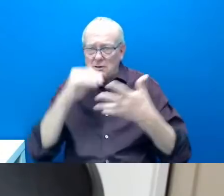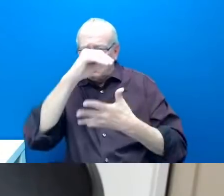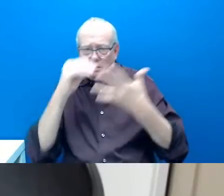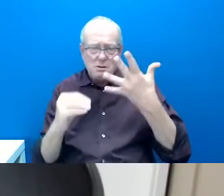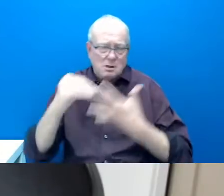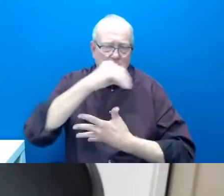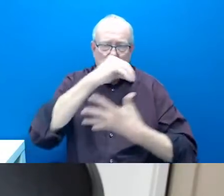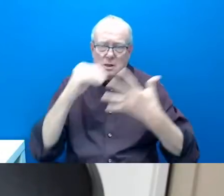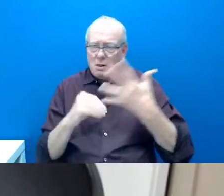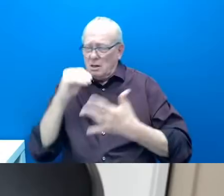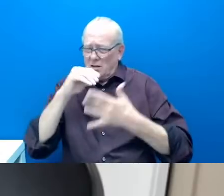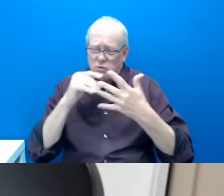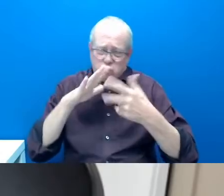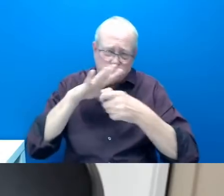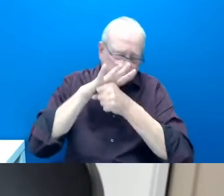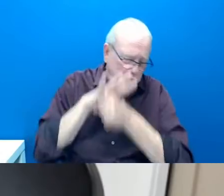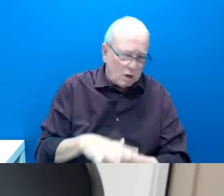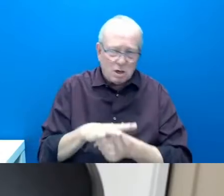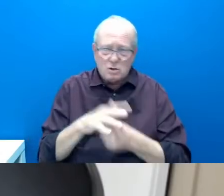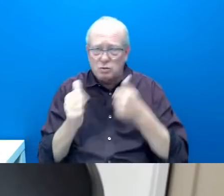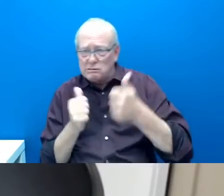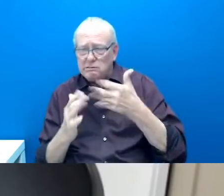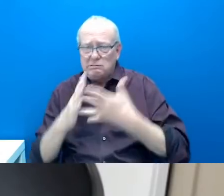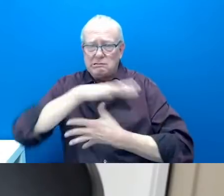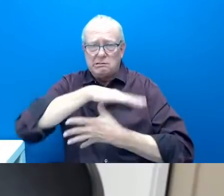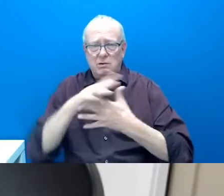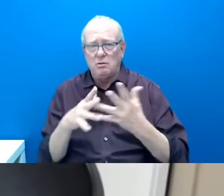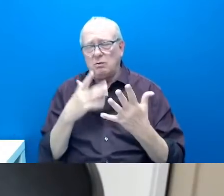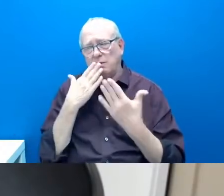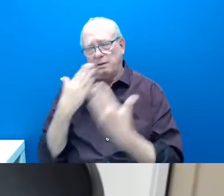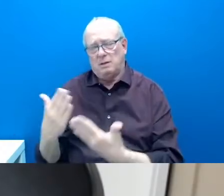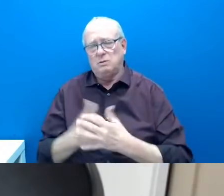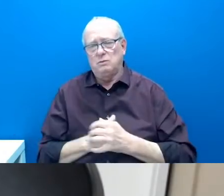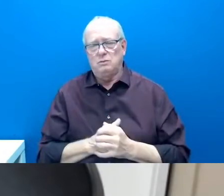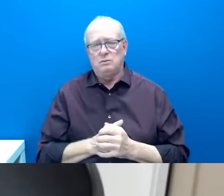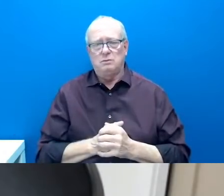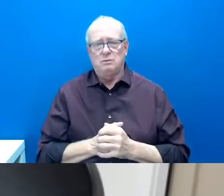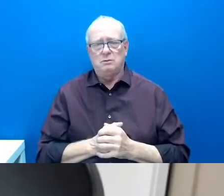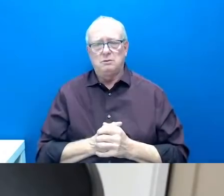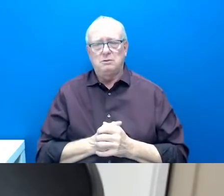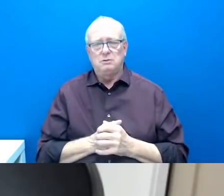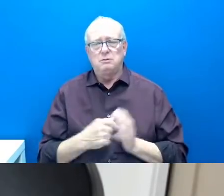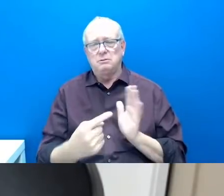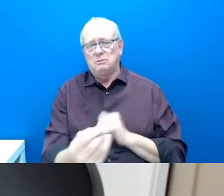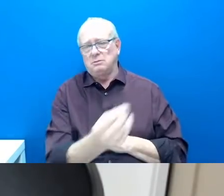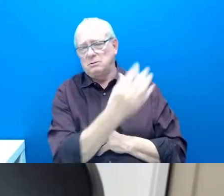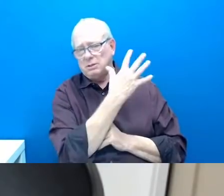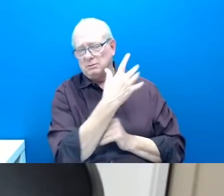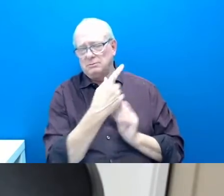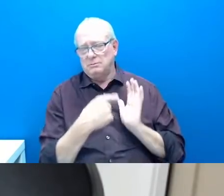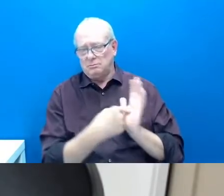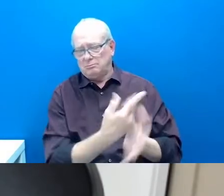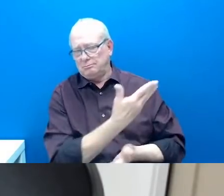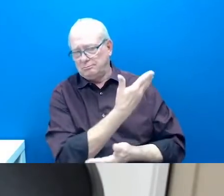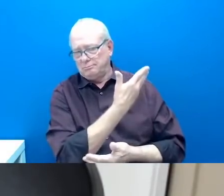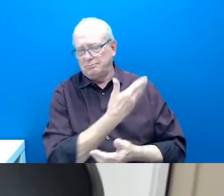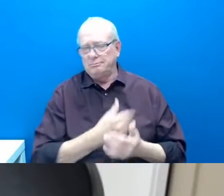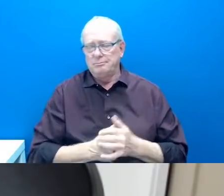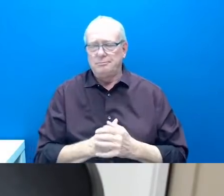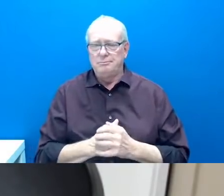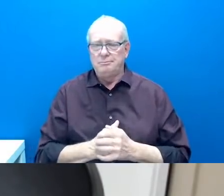it's extremely stressful work. So we are trying to get that up and running. Can you bring the slide back up for me,